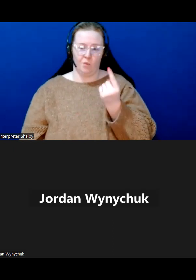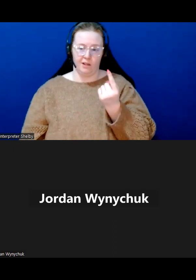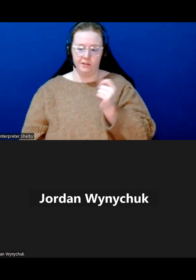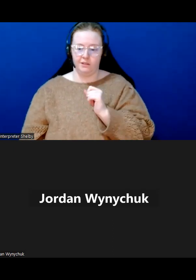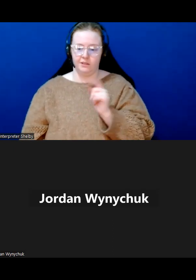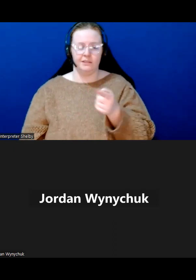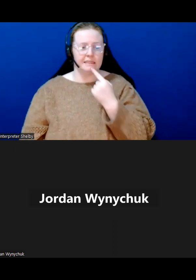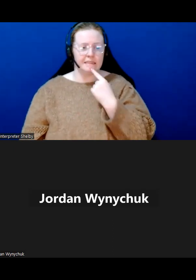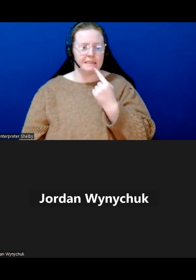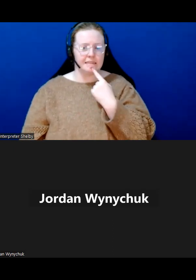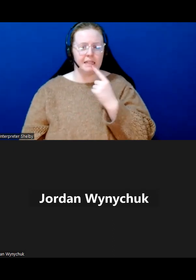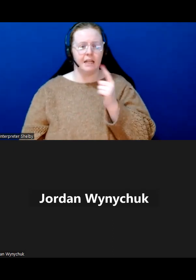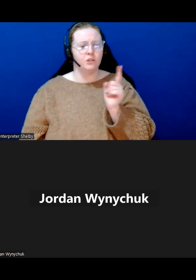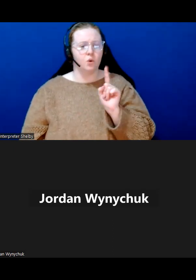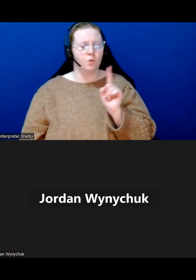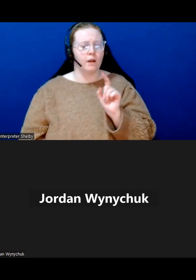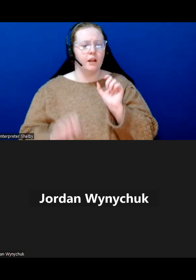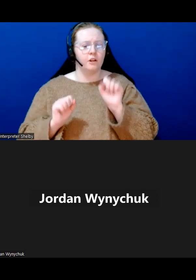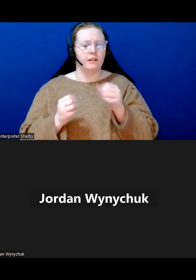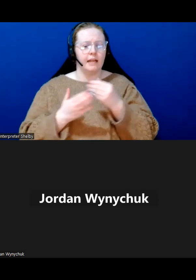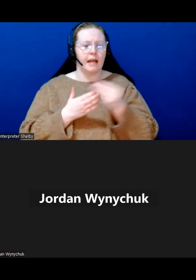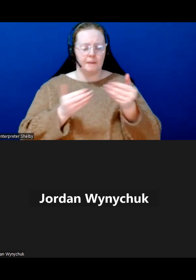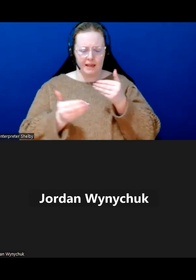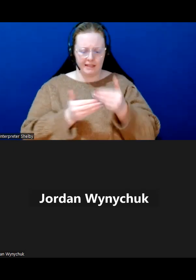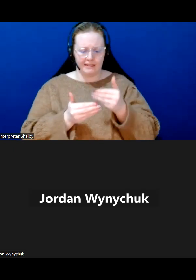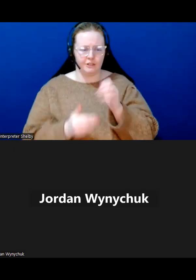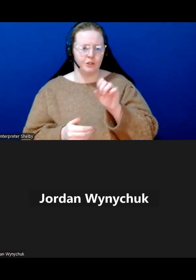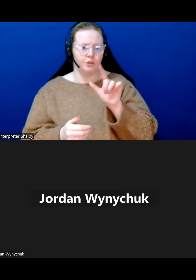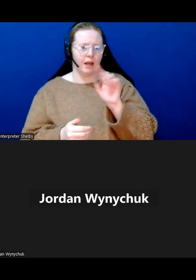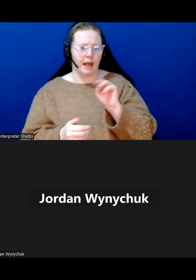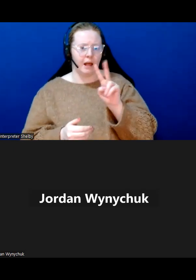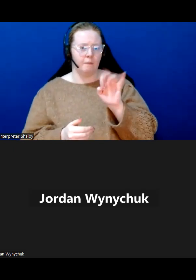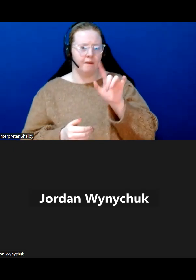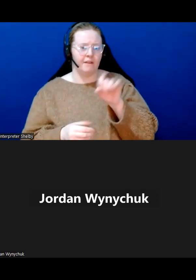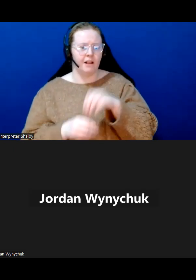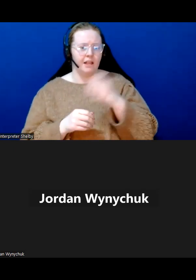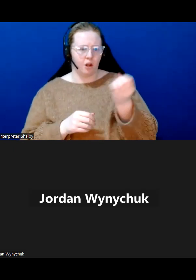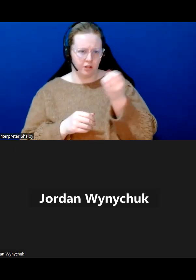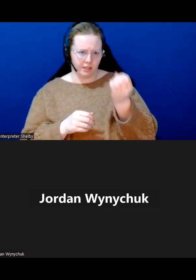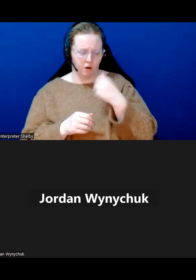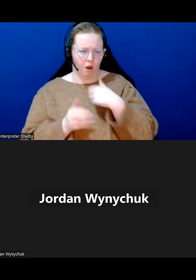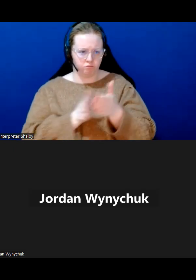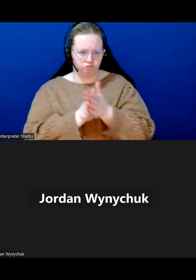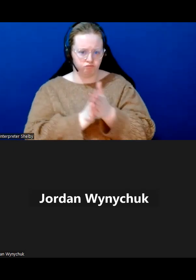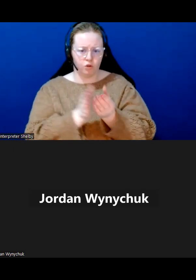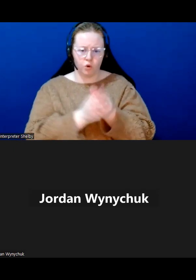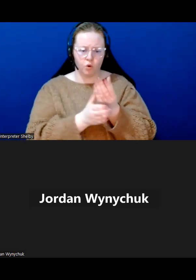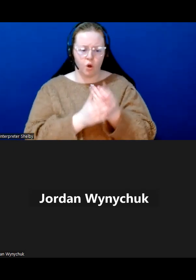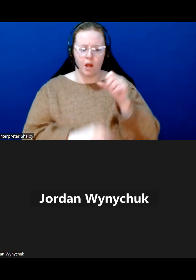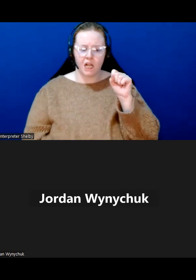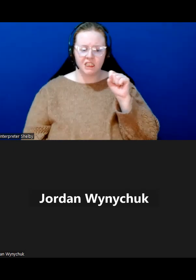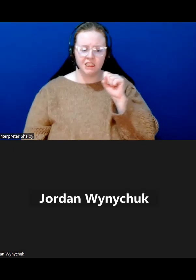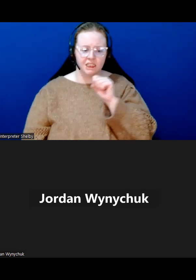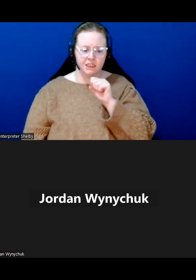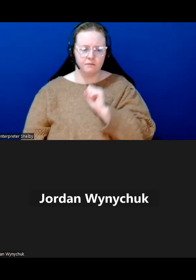It says, where can I buy close to Elmville in Ontario? I'm interested in growing carrots this spring.